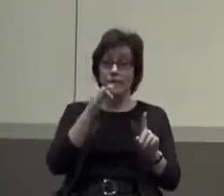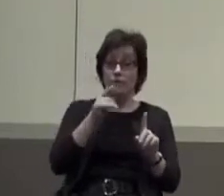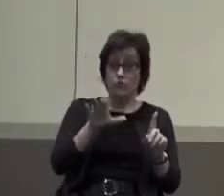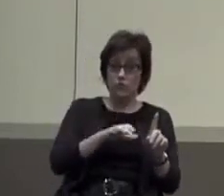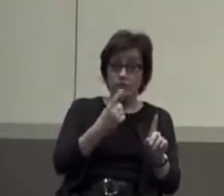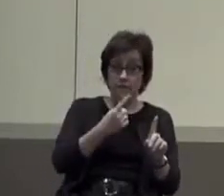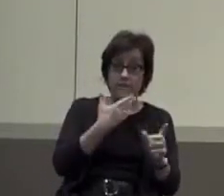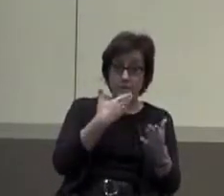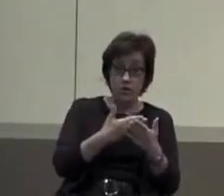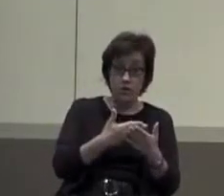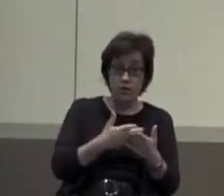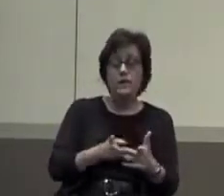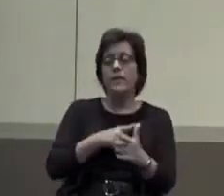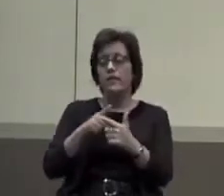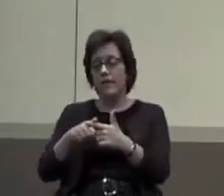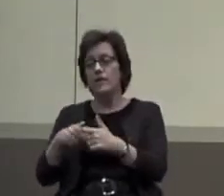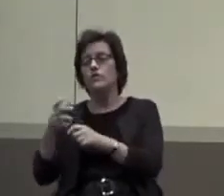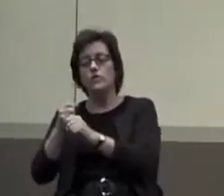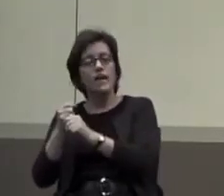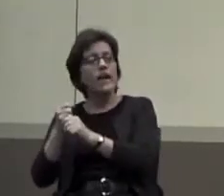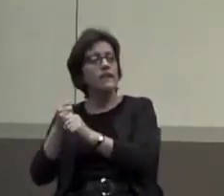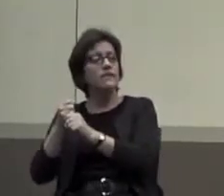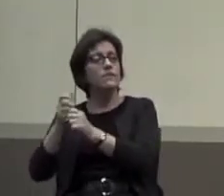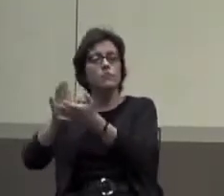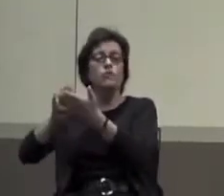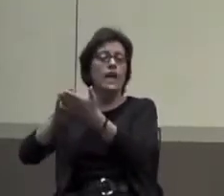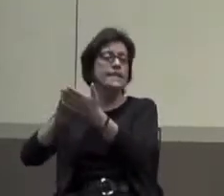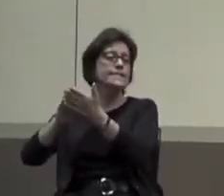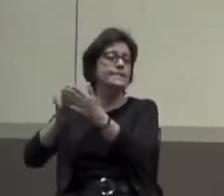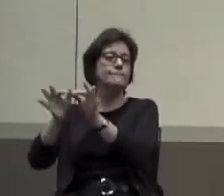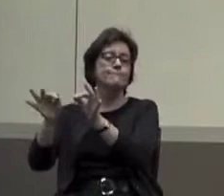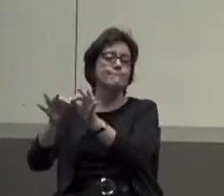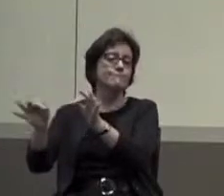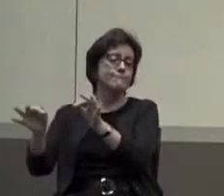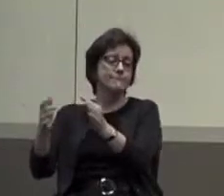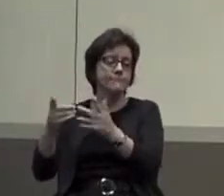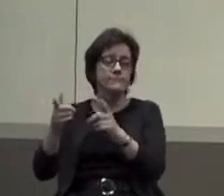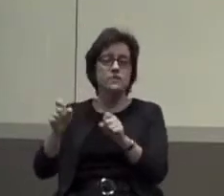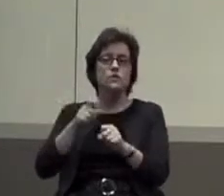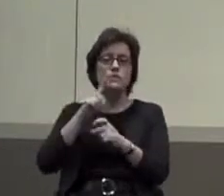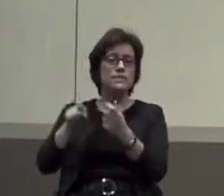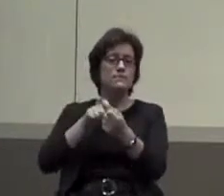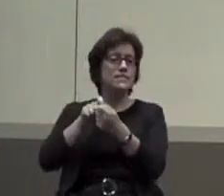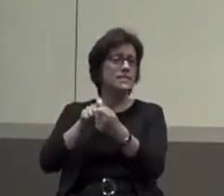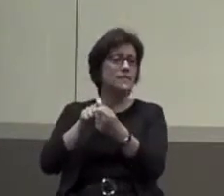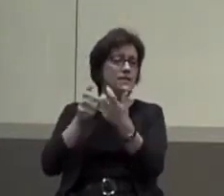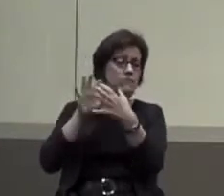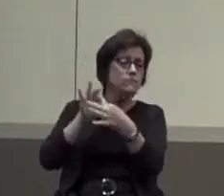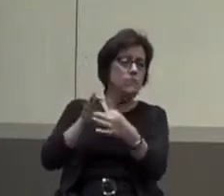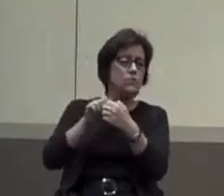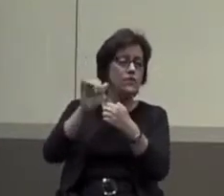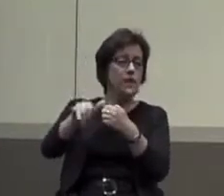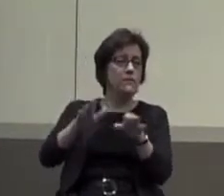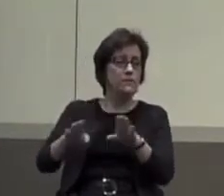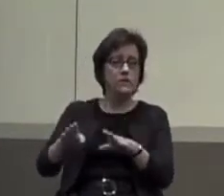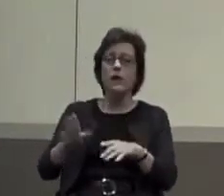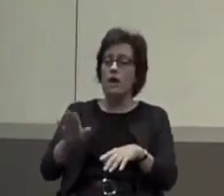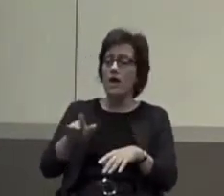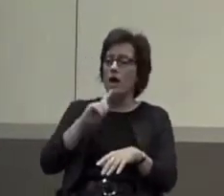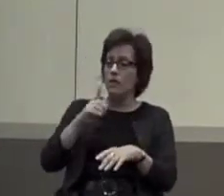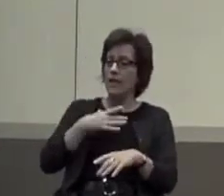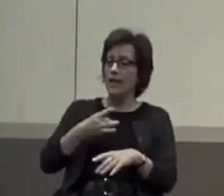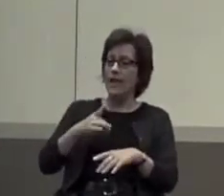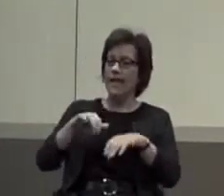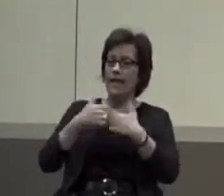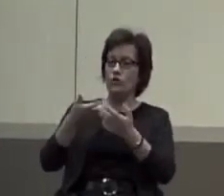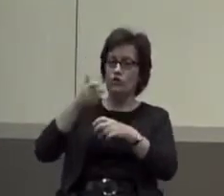then you get some words of praise. It should be very specific to a behavior, so I really like how you just sat down quietly.